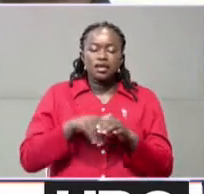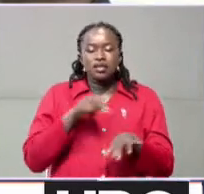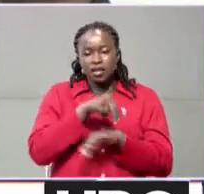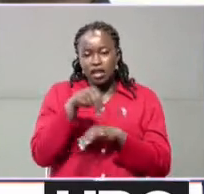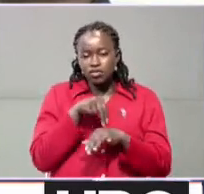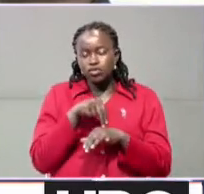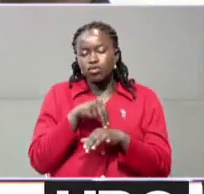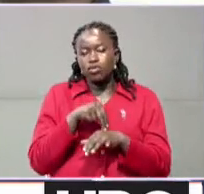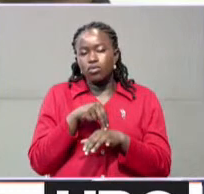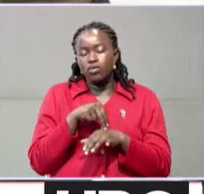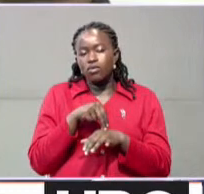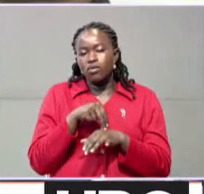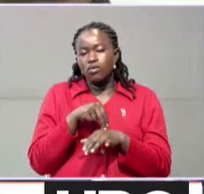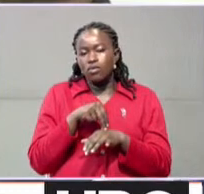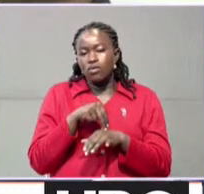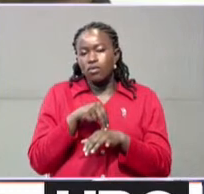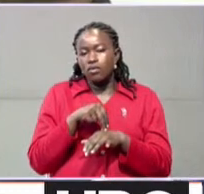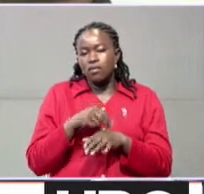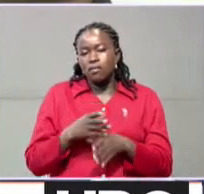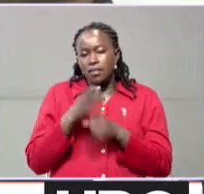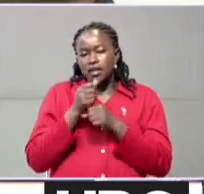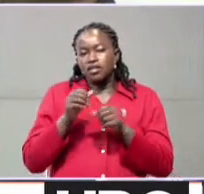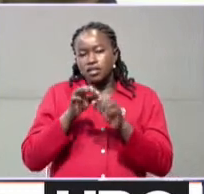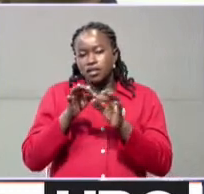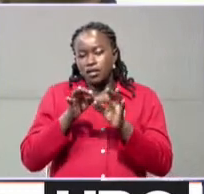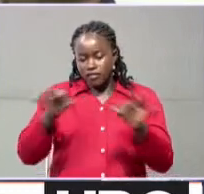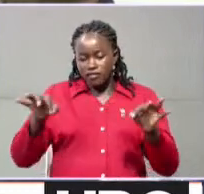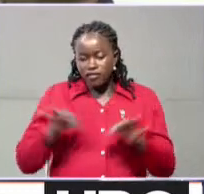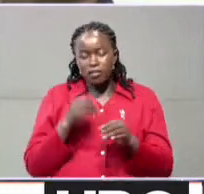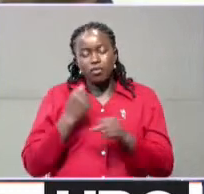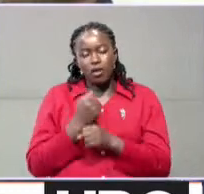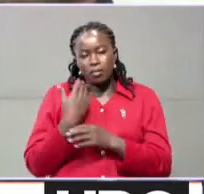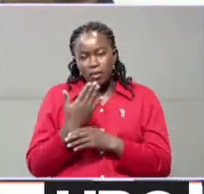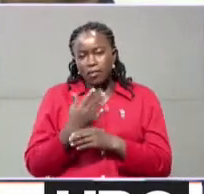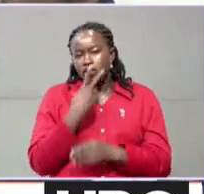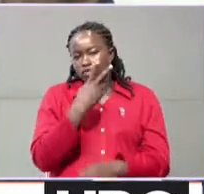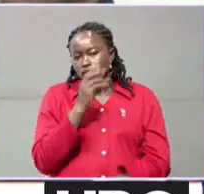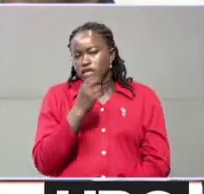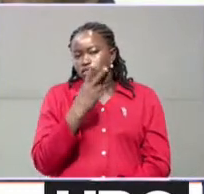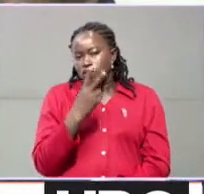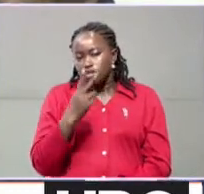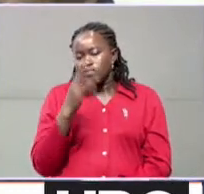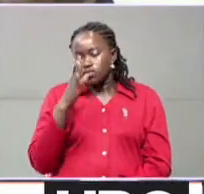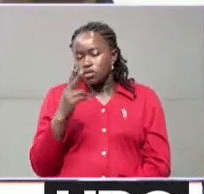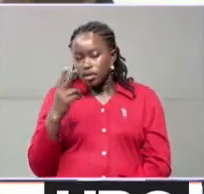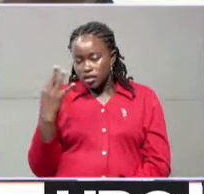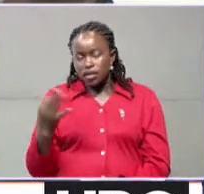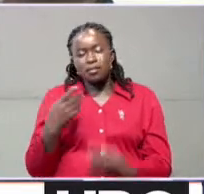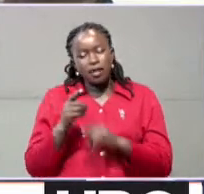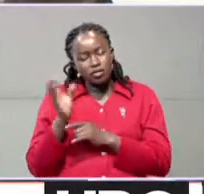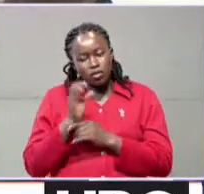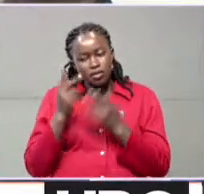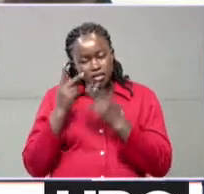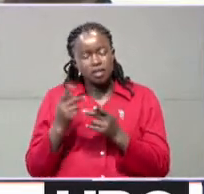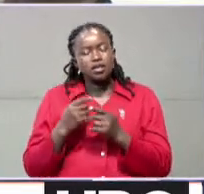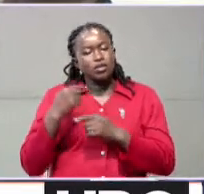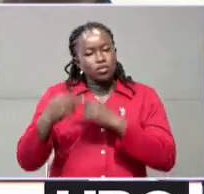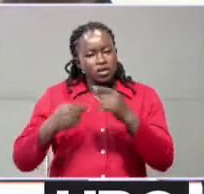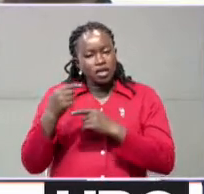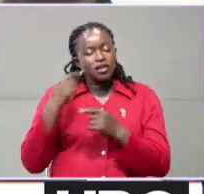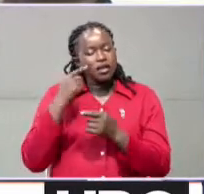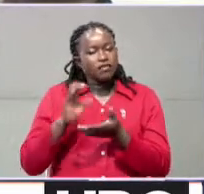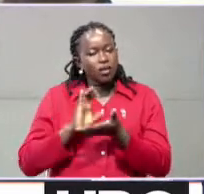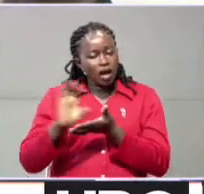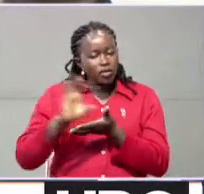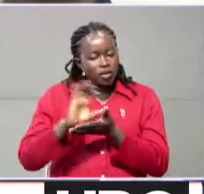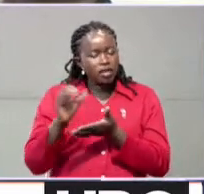framework paper of 2022-2033 however the committee notes that the criteria for allocation